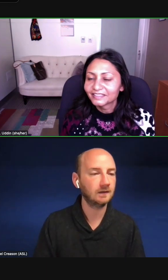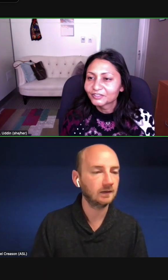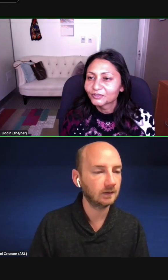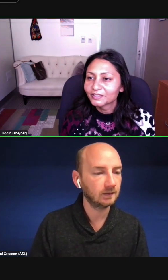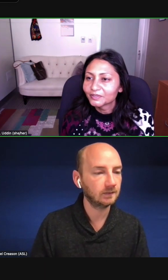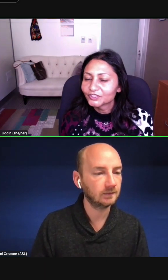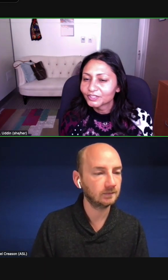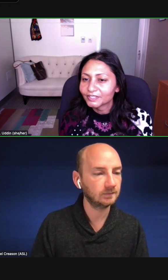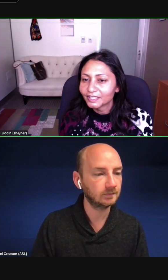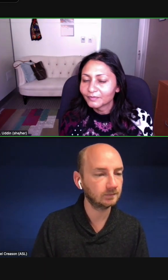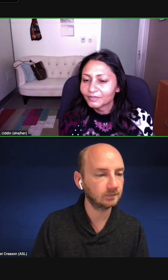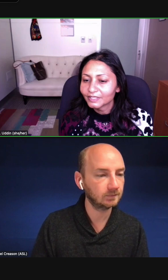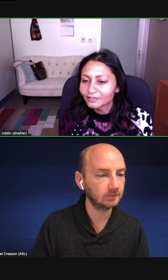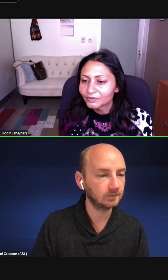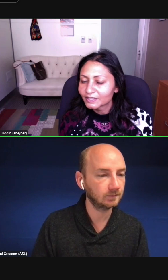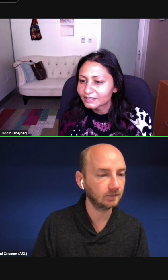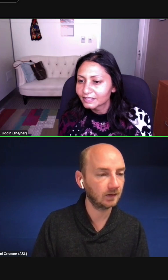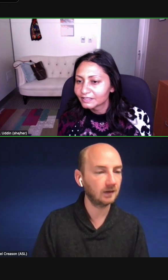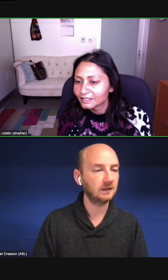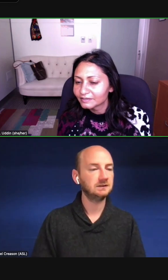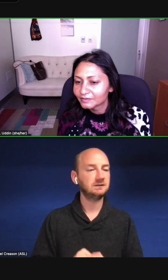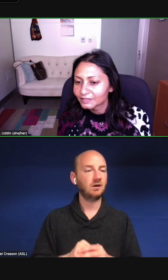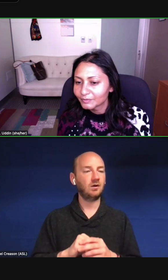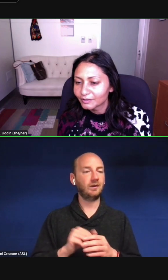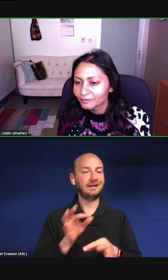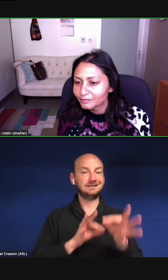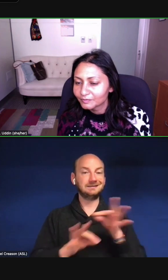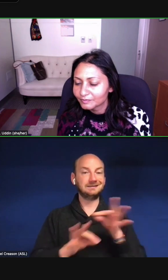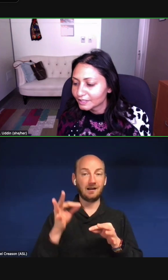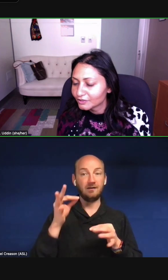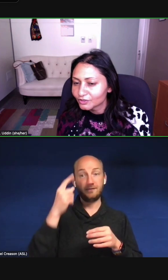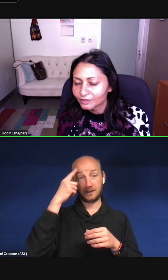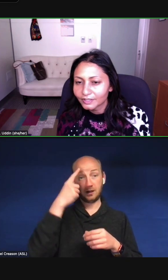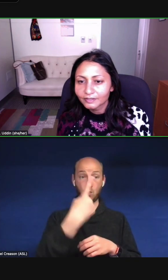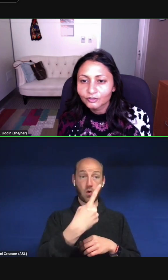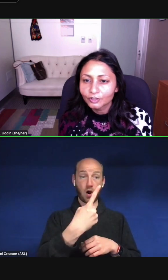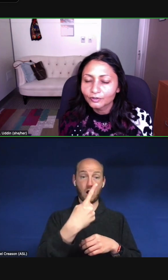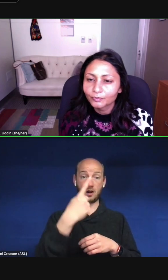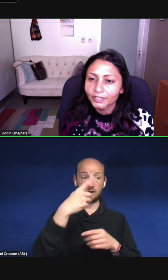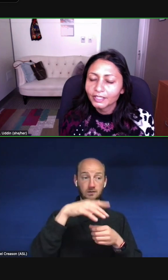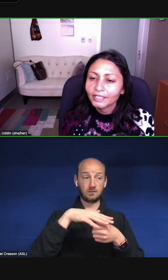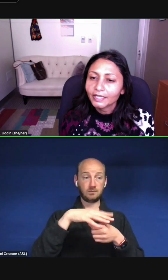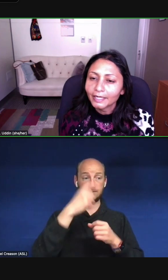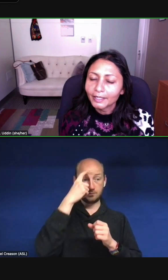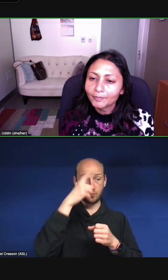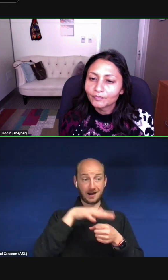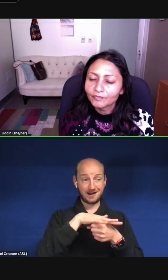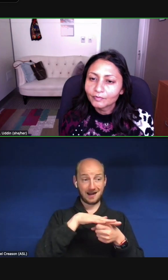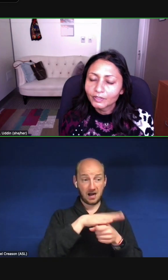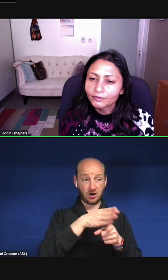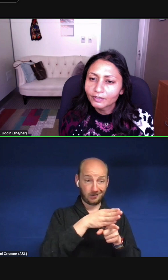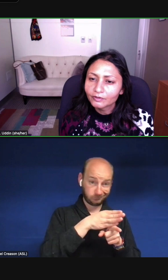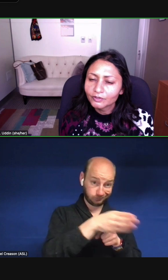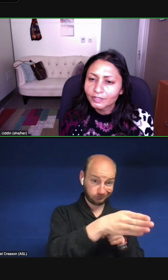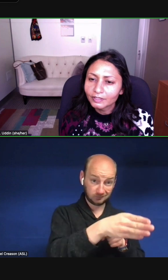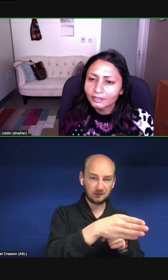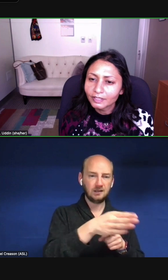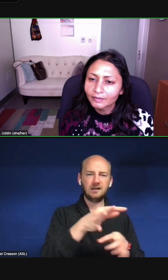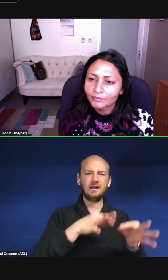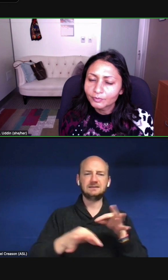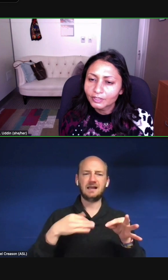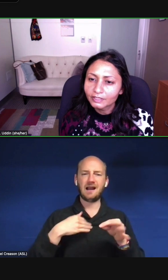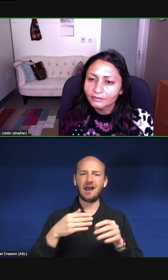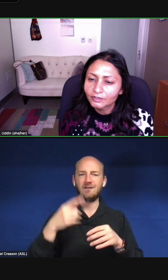Yeah, that's a great question. This is the slide that I somehow managed to not show, but we found